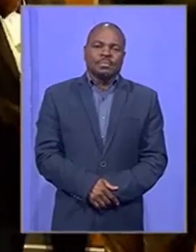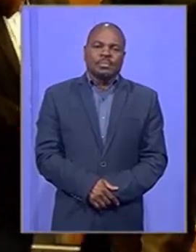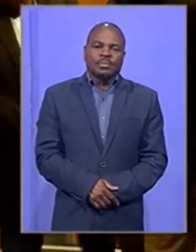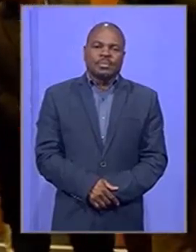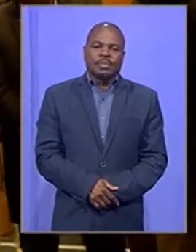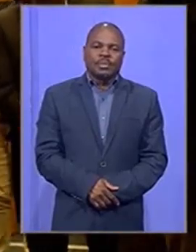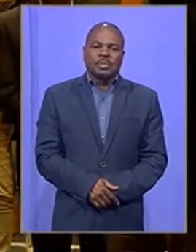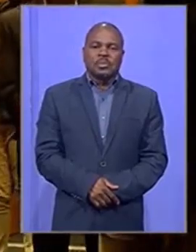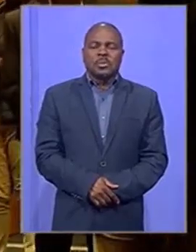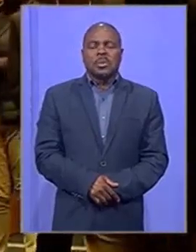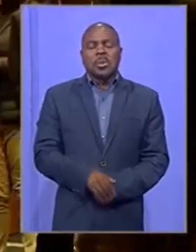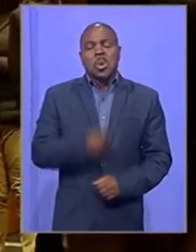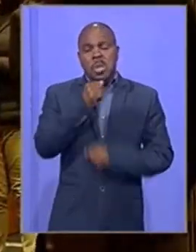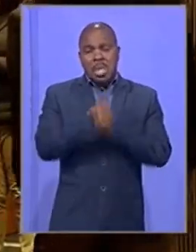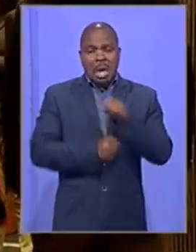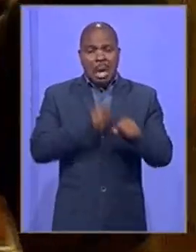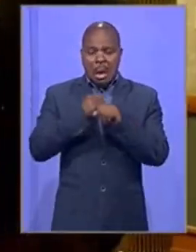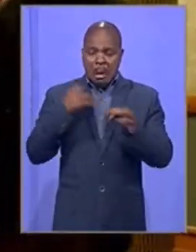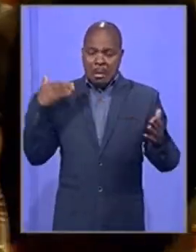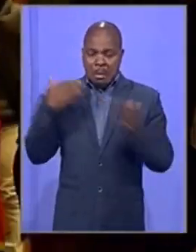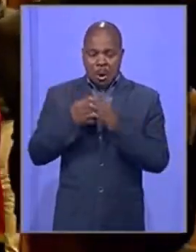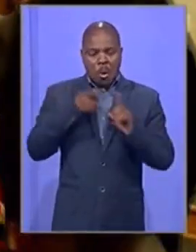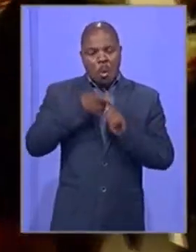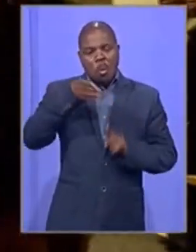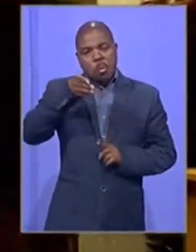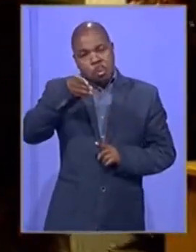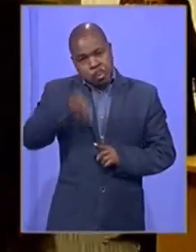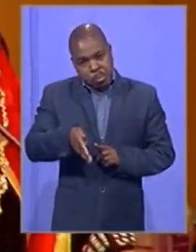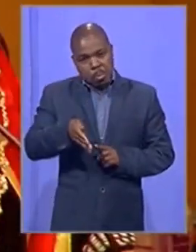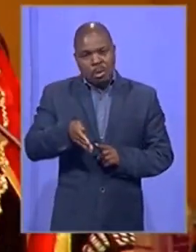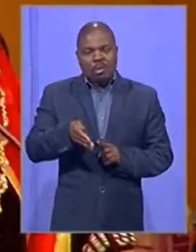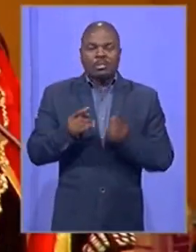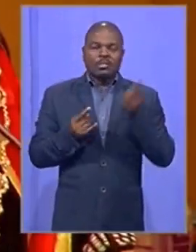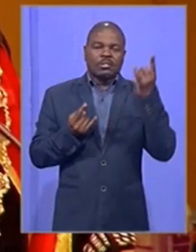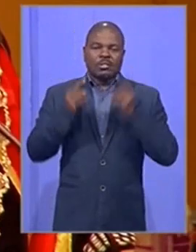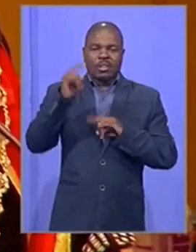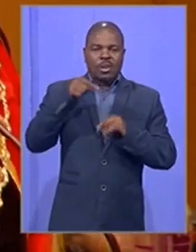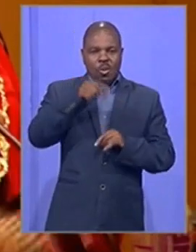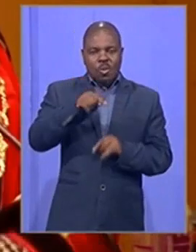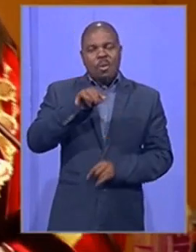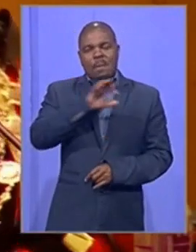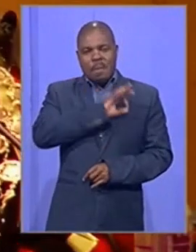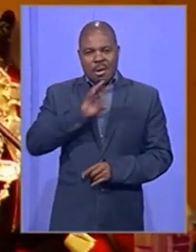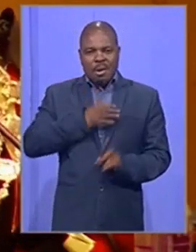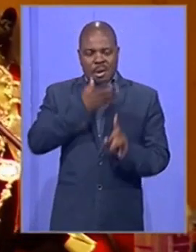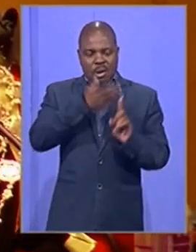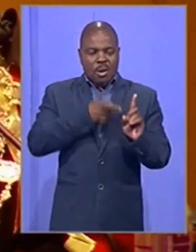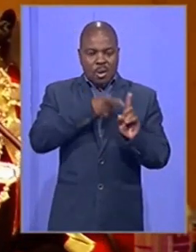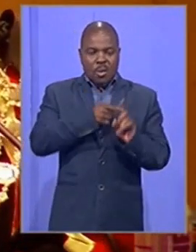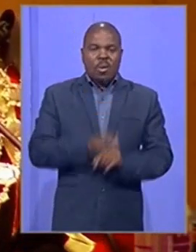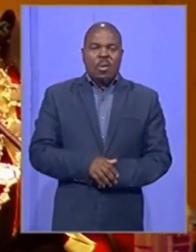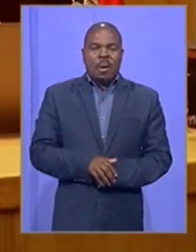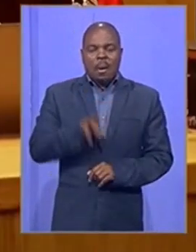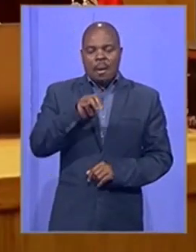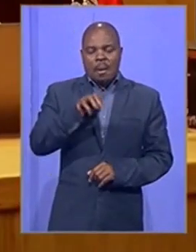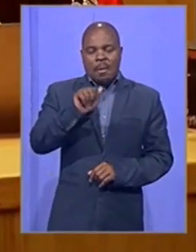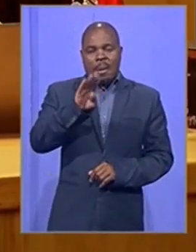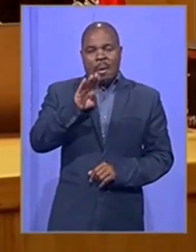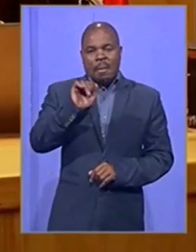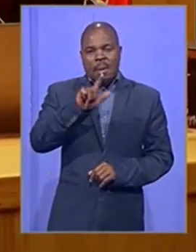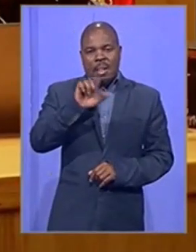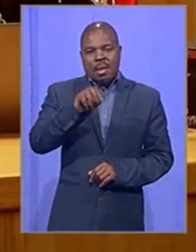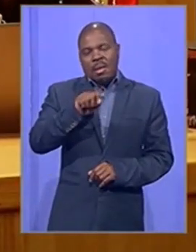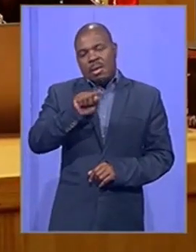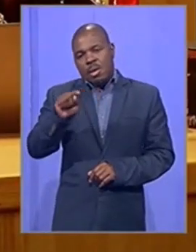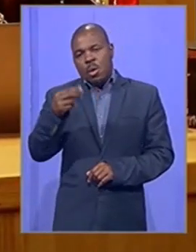ke lobakanyana lwa ngwaga a le mo kantorong jaaka mmatoropo Mabale-Huma o ile a phologa ka lesoba la nnale